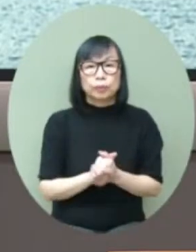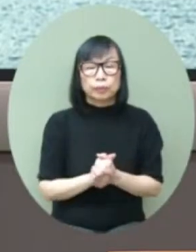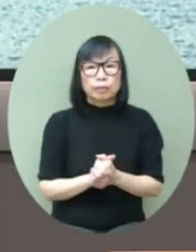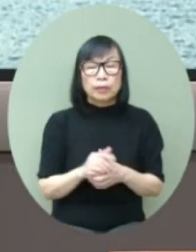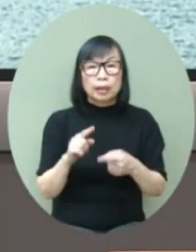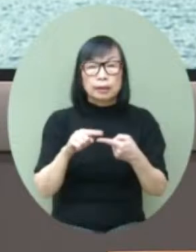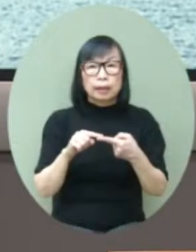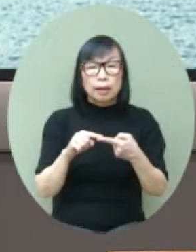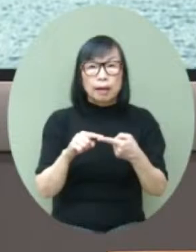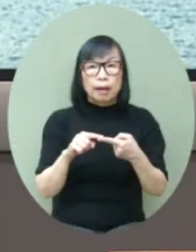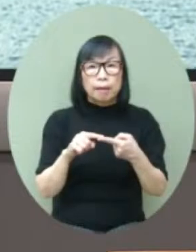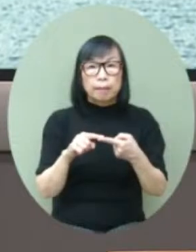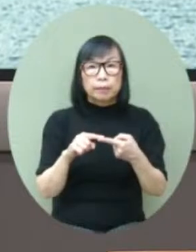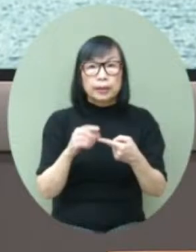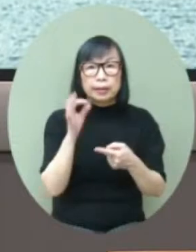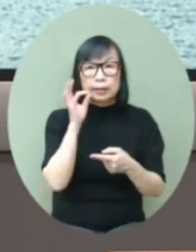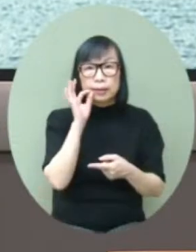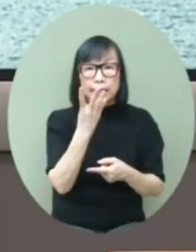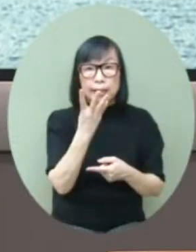like to talk about.